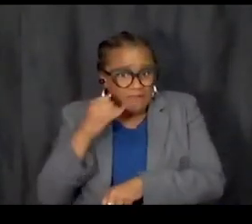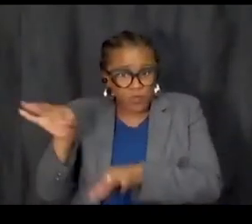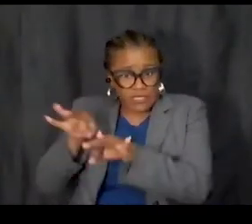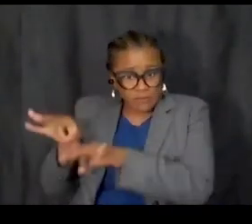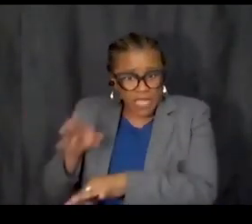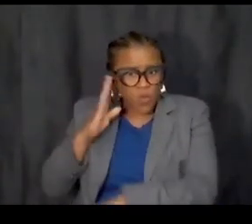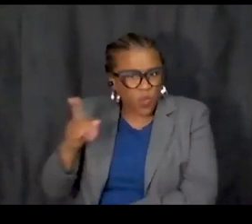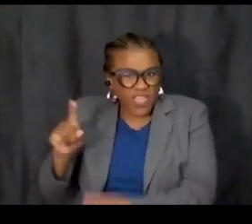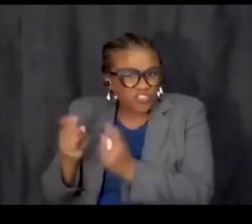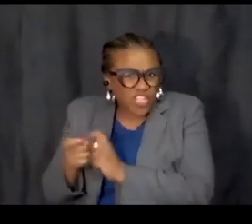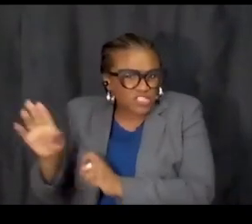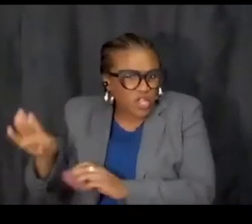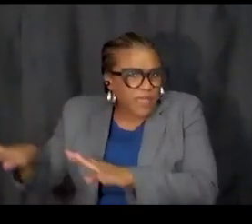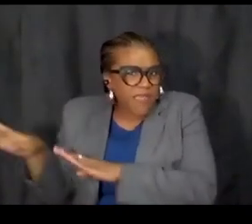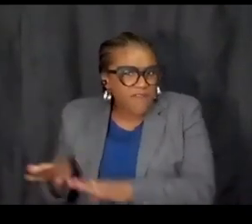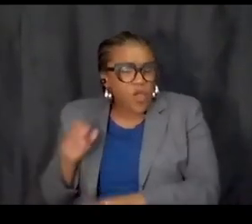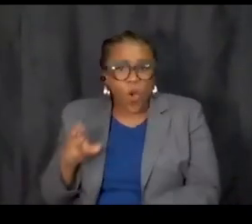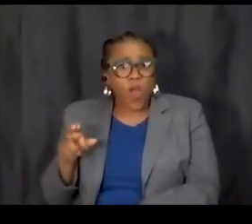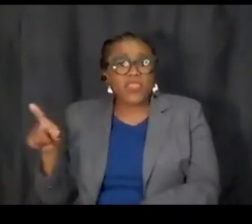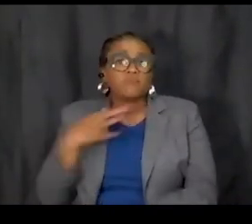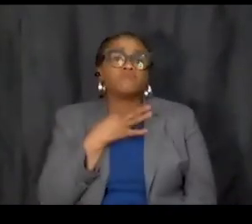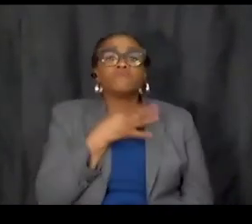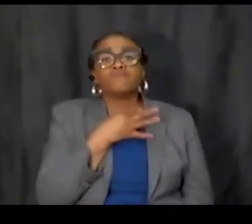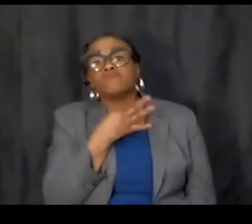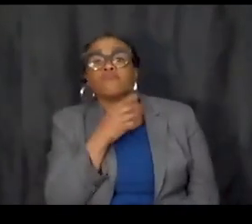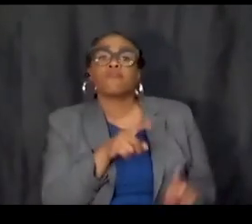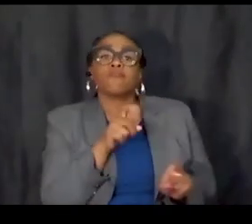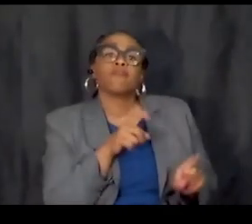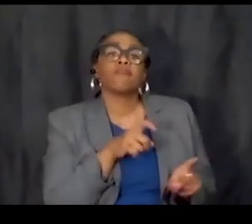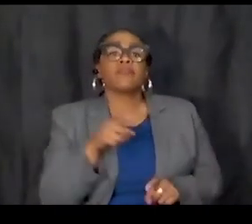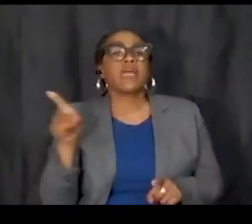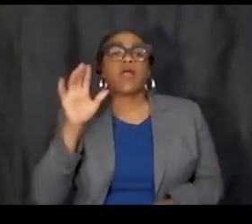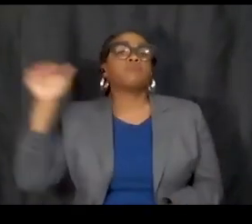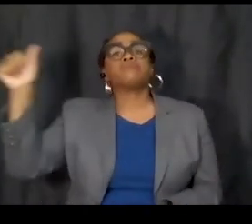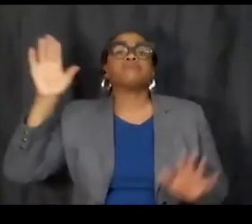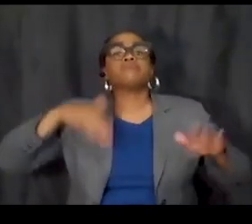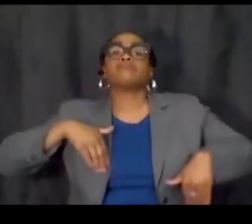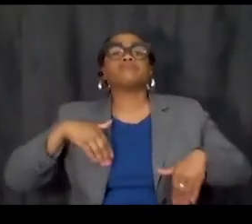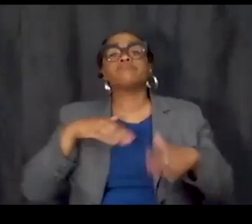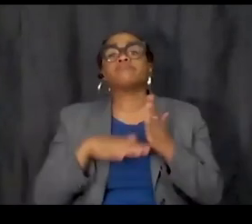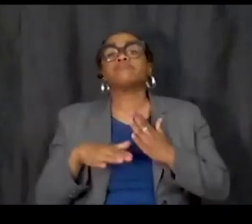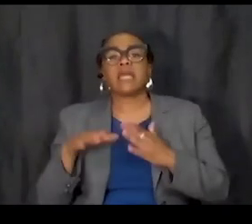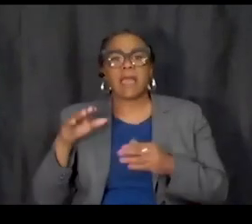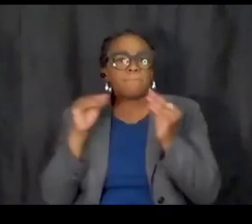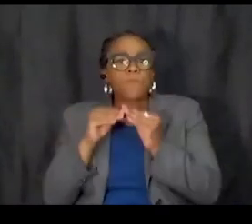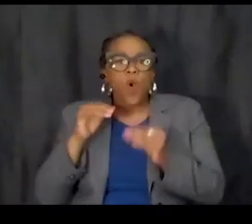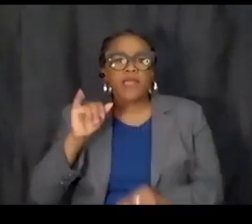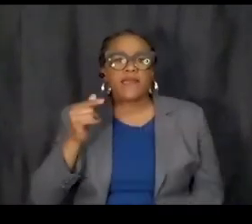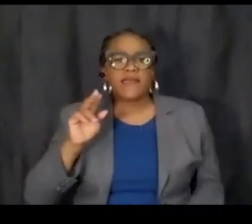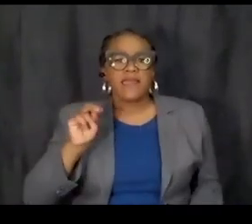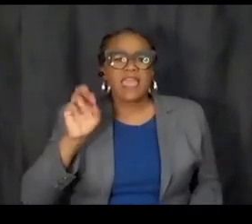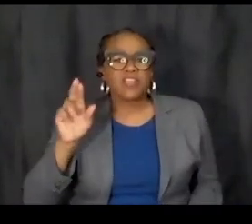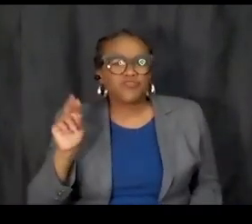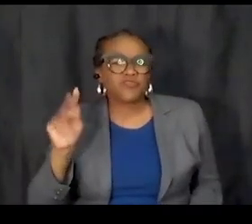Or is it just a curiosity, something they're going to leap off of and act even more ignorant? So I think I tend to not want